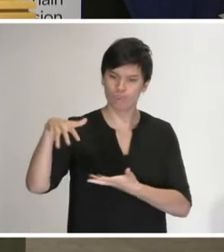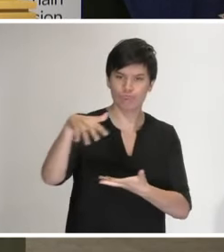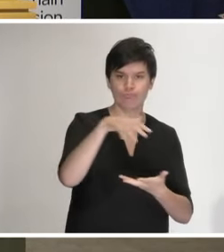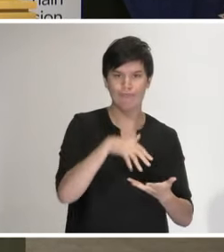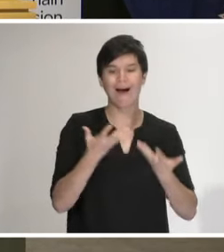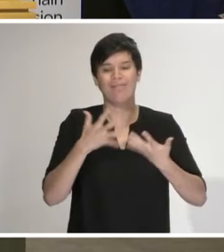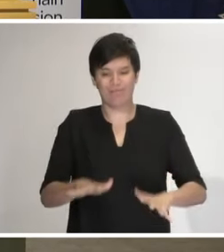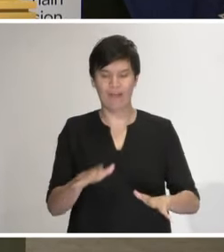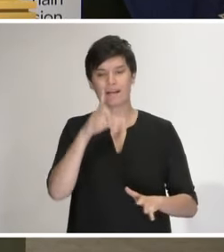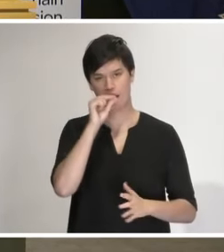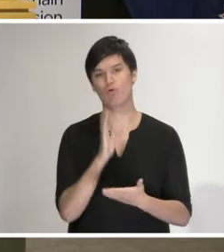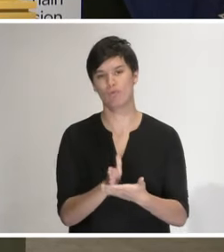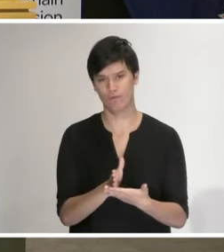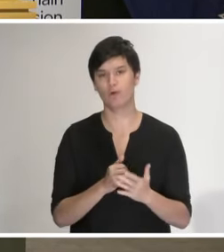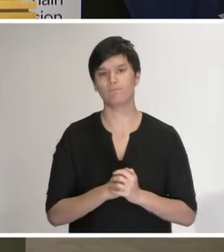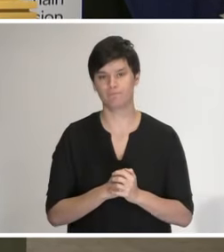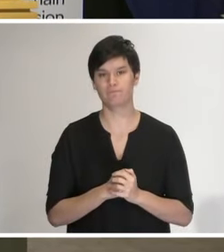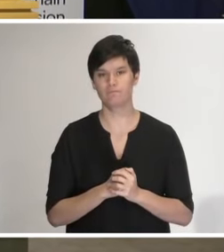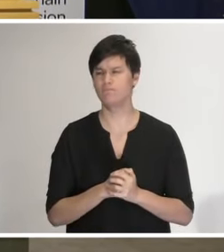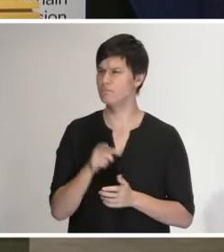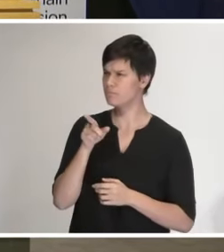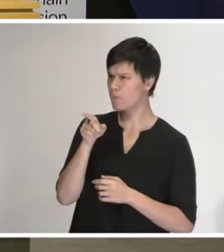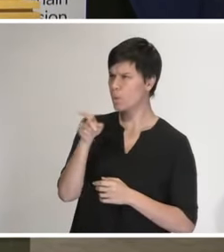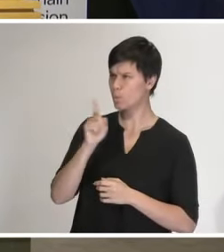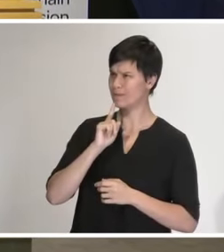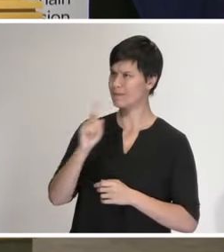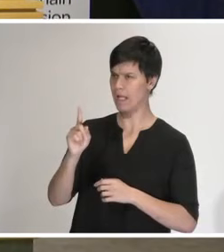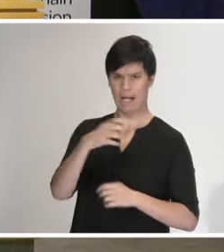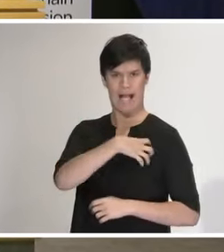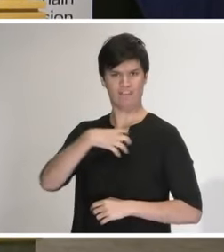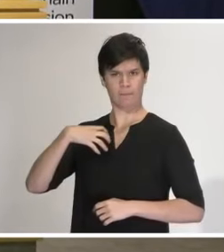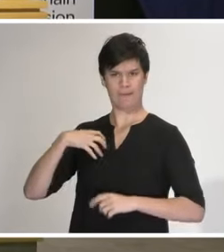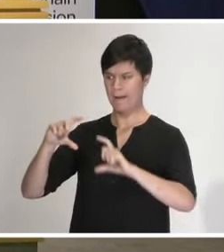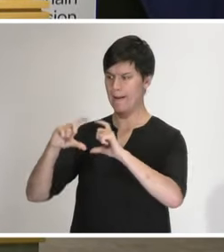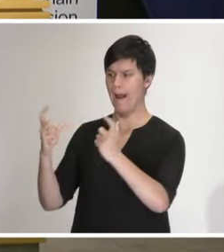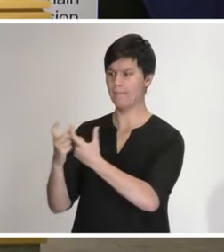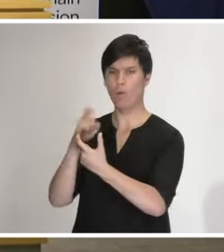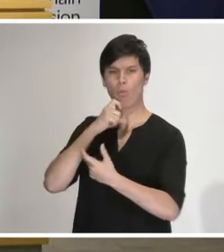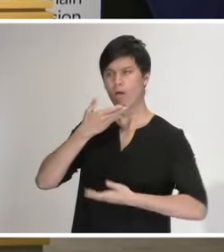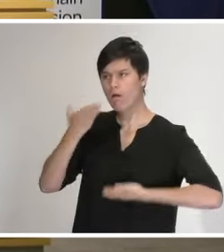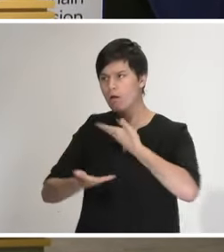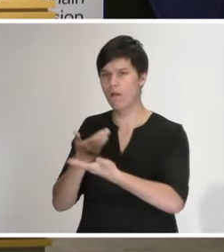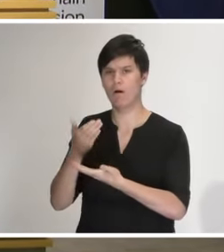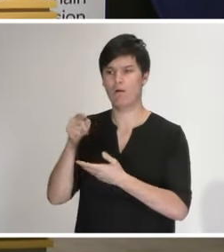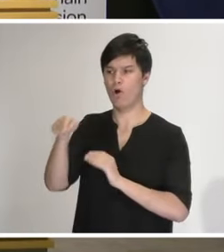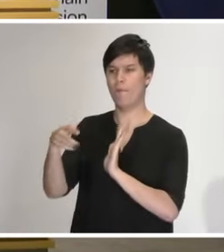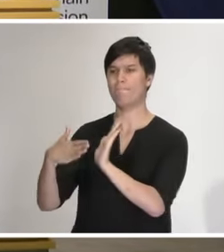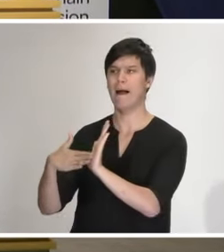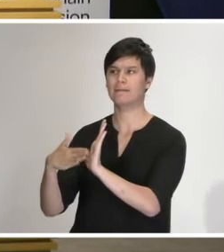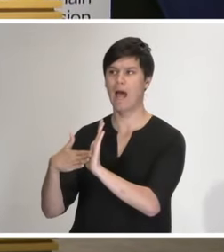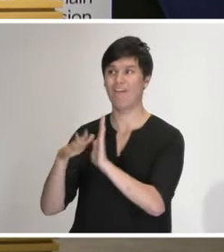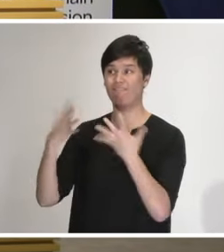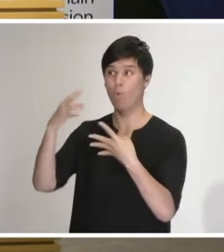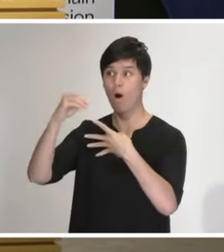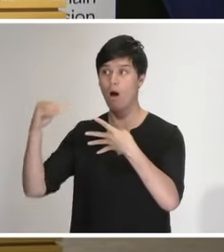community. You said you were briefing Cabinet on Monday. At this stage, which way are you leaning towards extending the lockdown, and what are some of the factors? No, I didn't